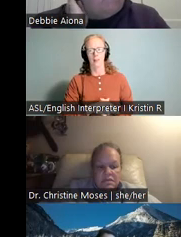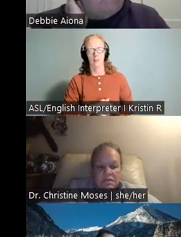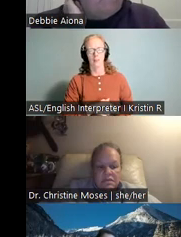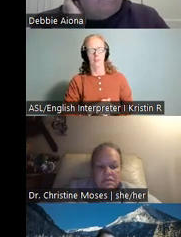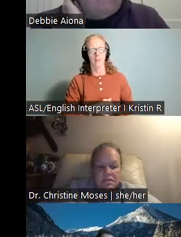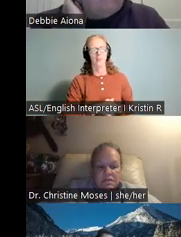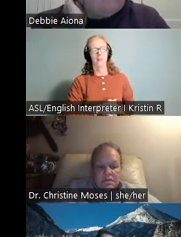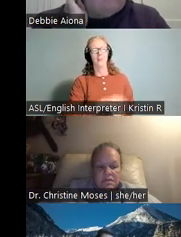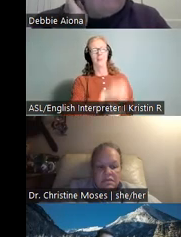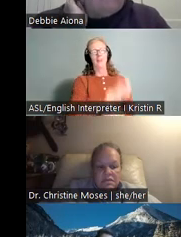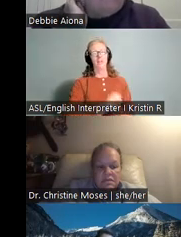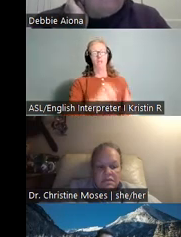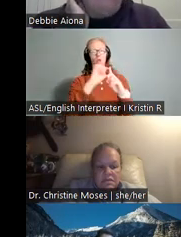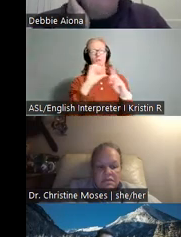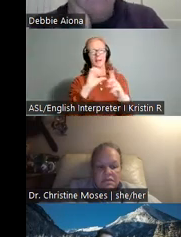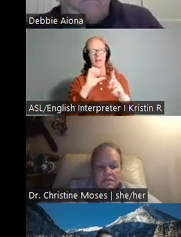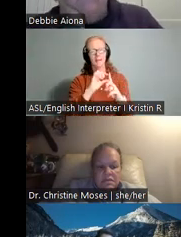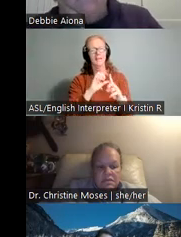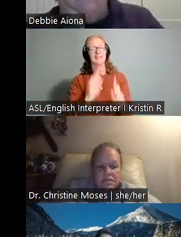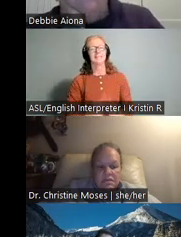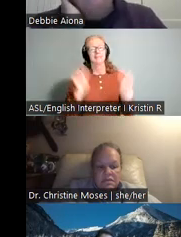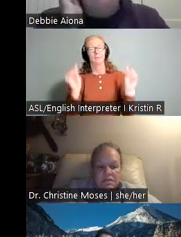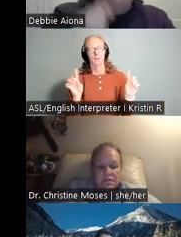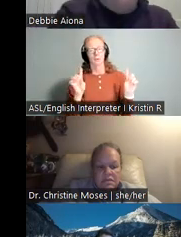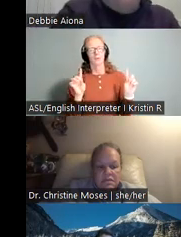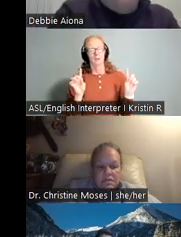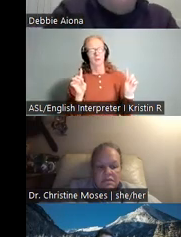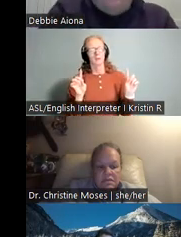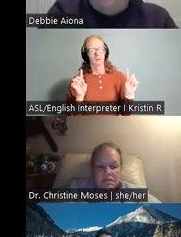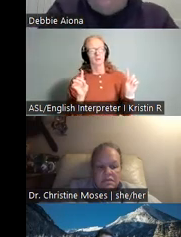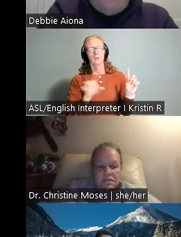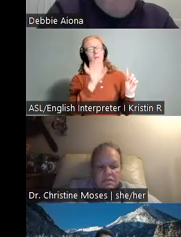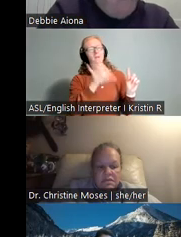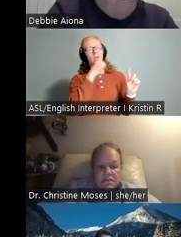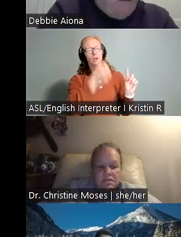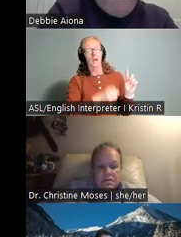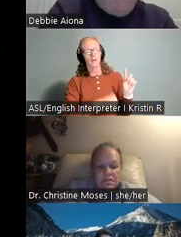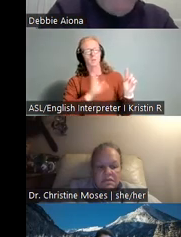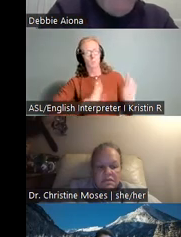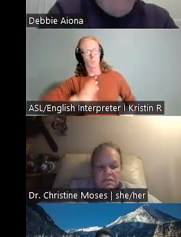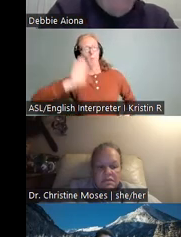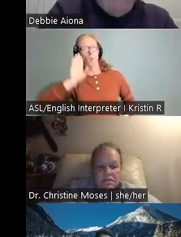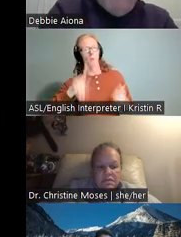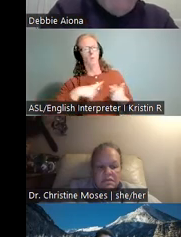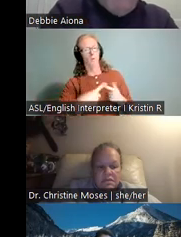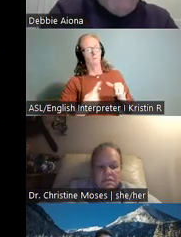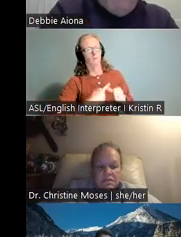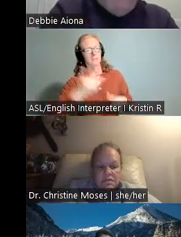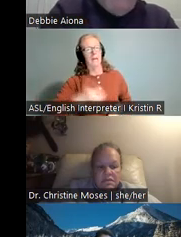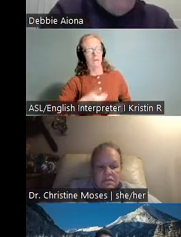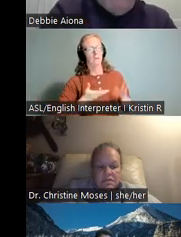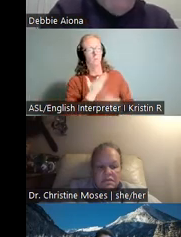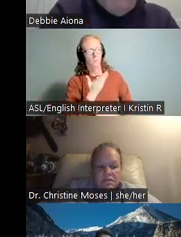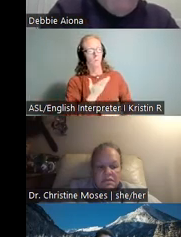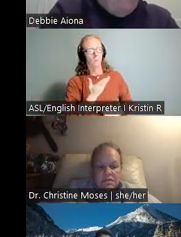so that terminology is slightly different. It is true that you're not sworn when you're first hired on. You have to go